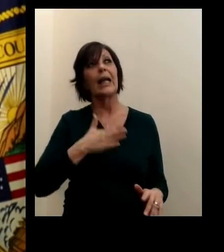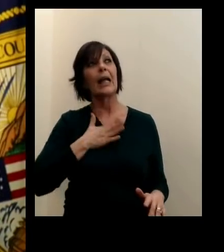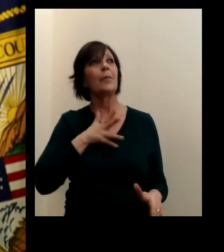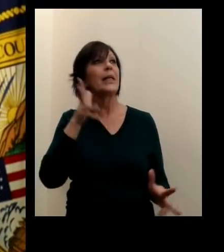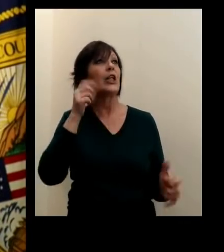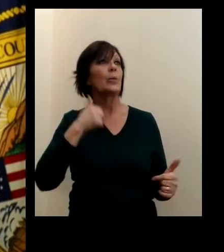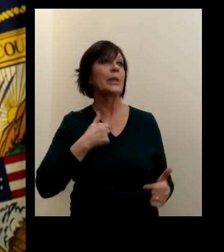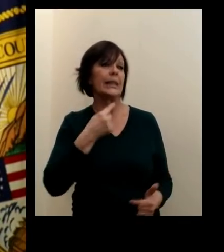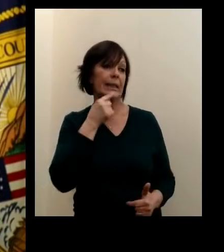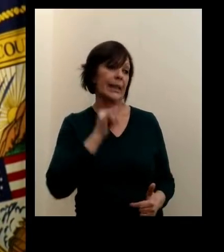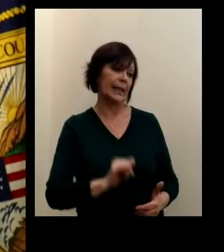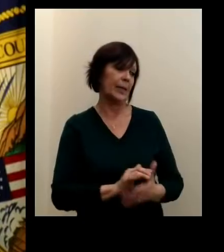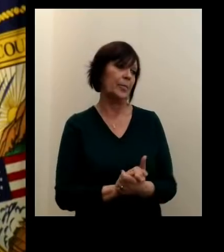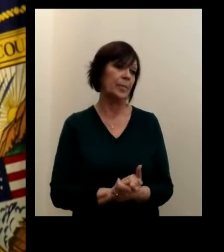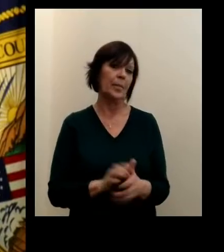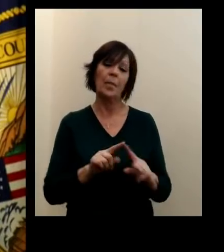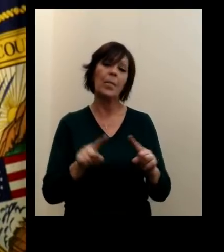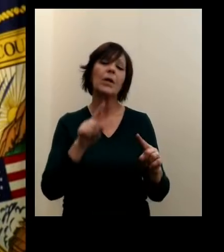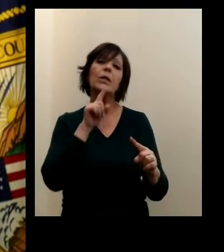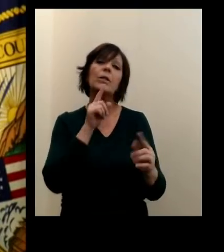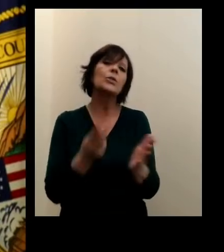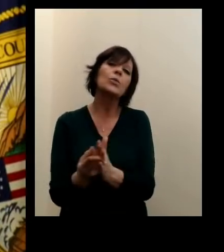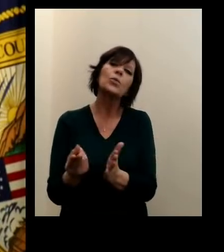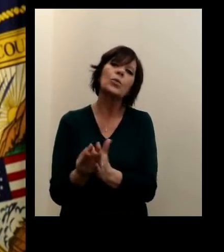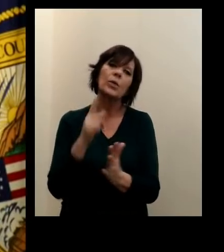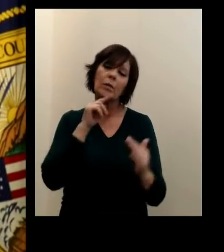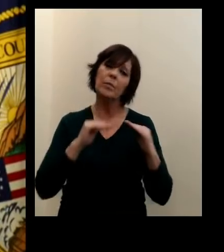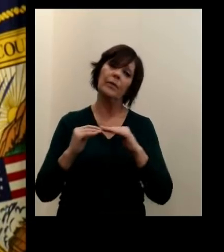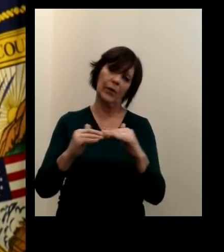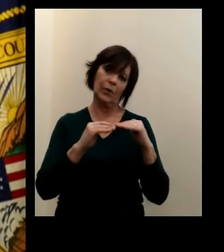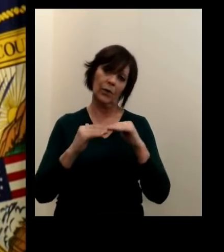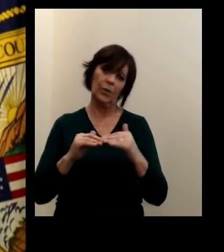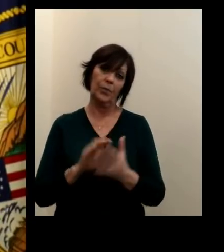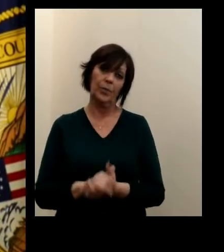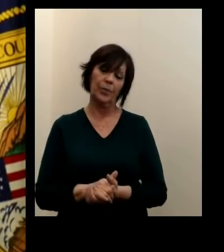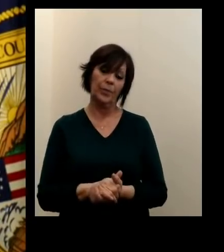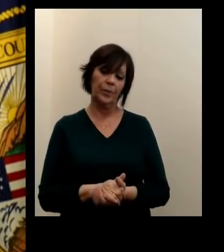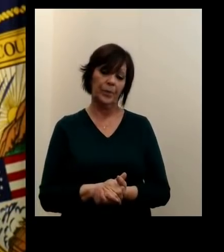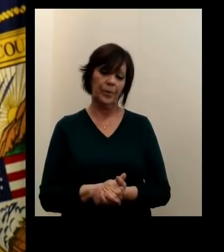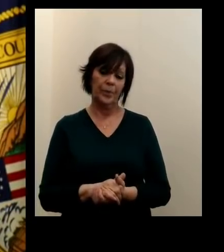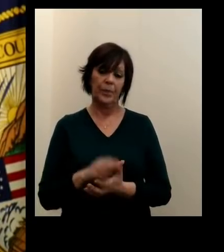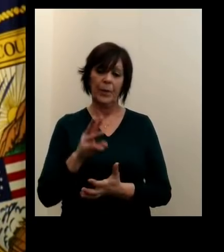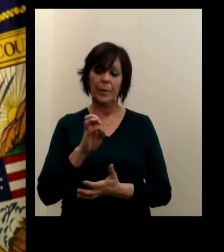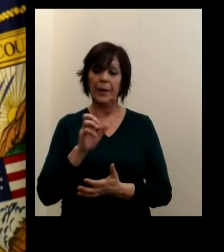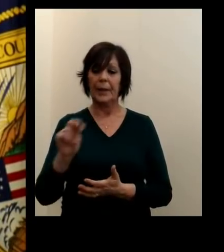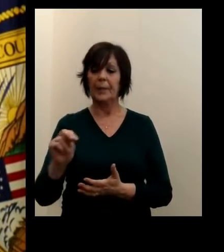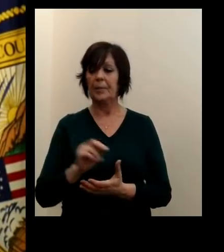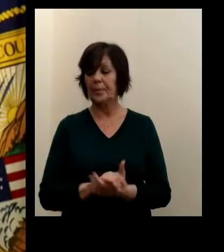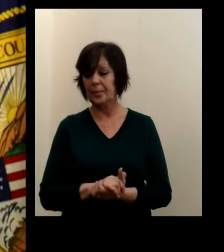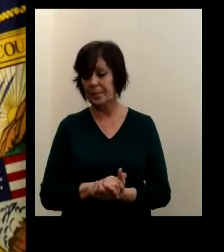me say that, but it's all about being treated fairly. WBEN, Mike Baggerman.